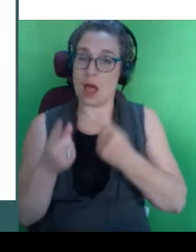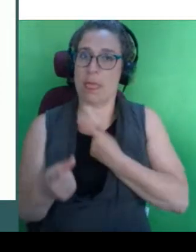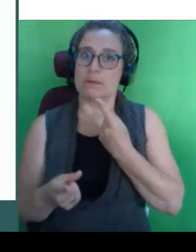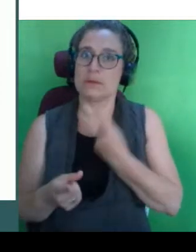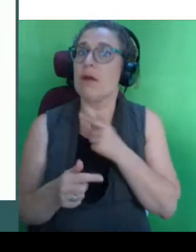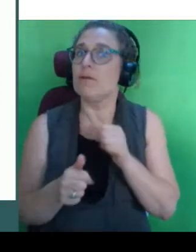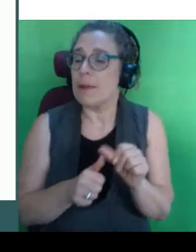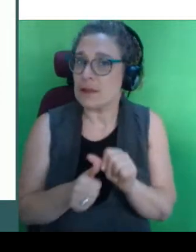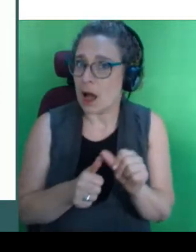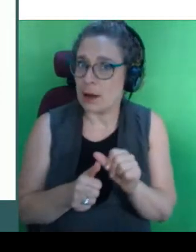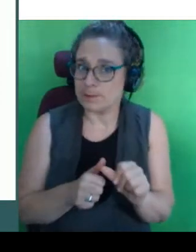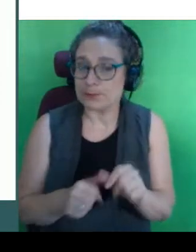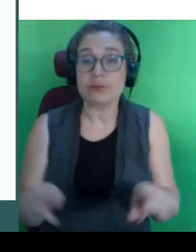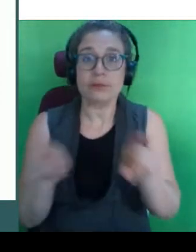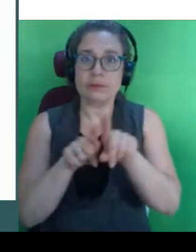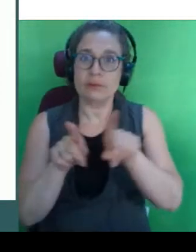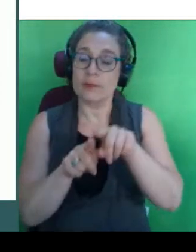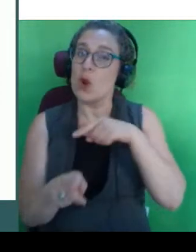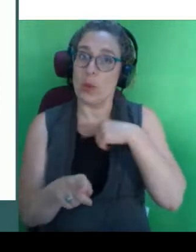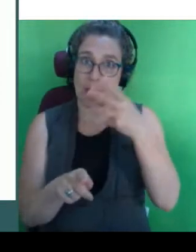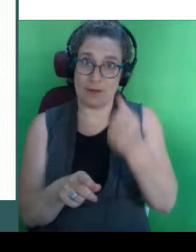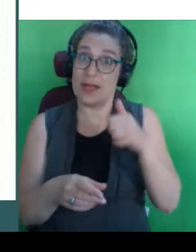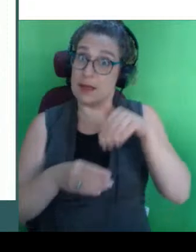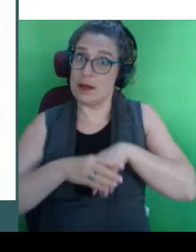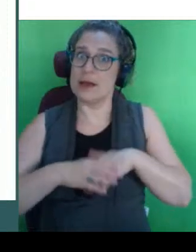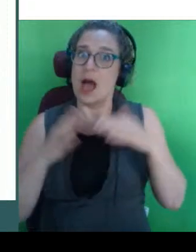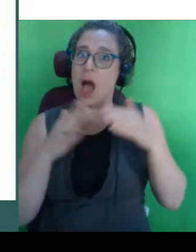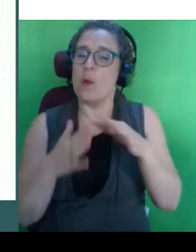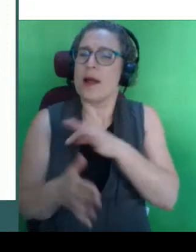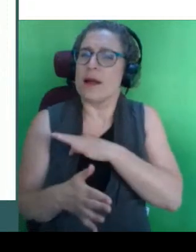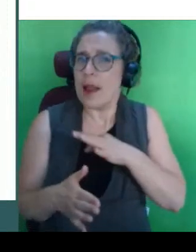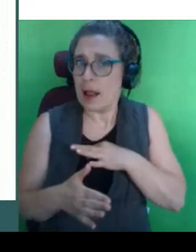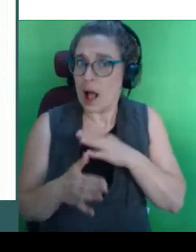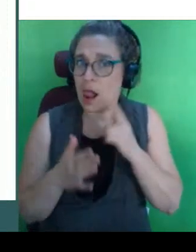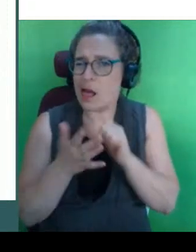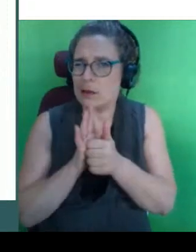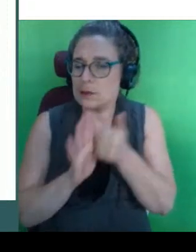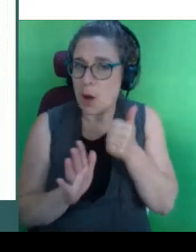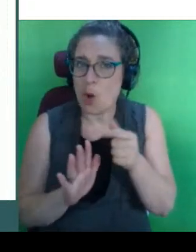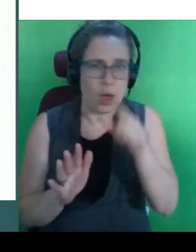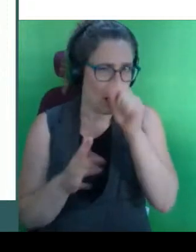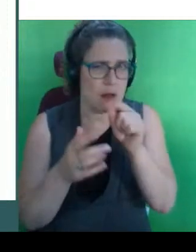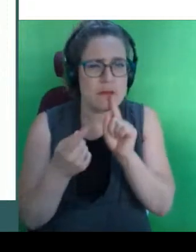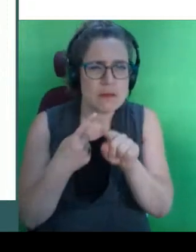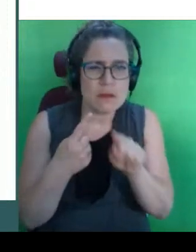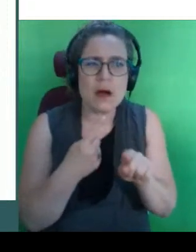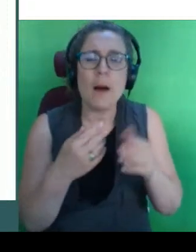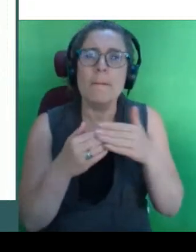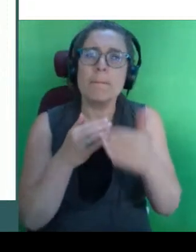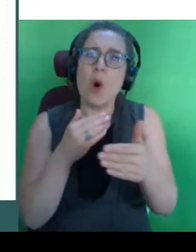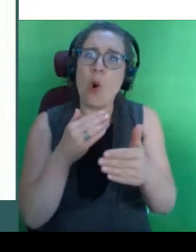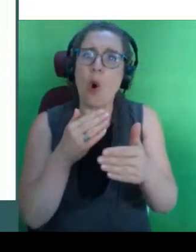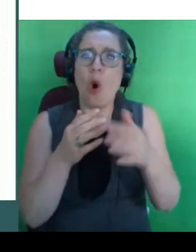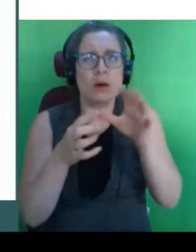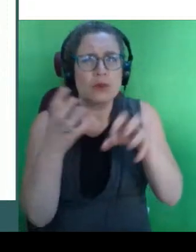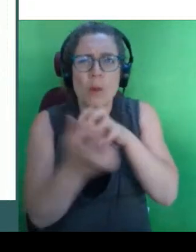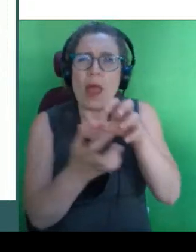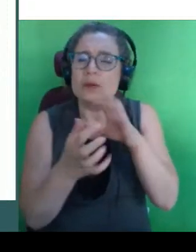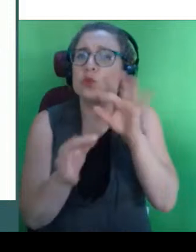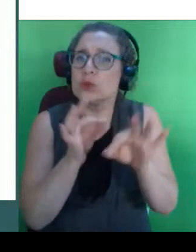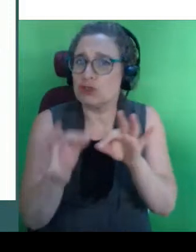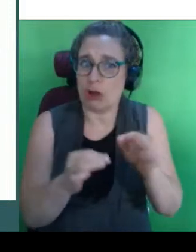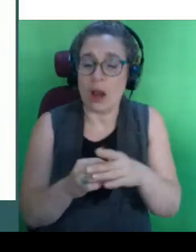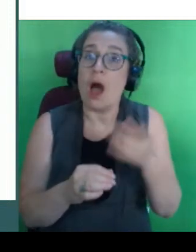have an in-house clinical experts to help with more complex questions, and a health advisory board, which comprises